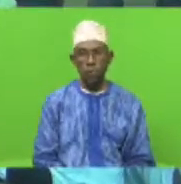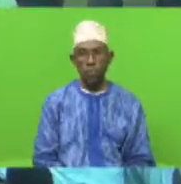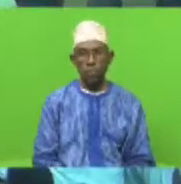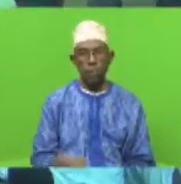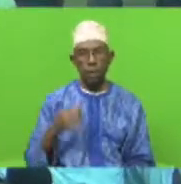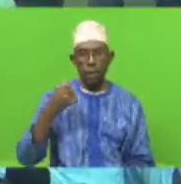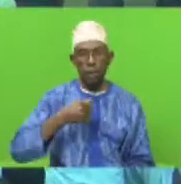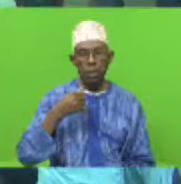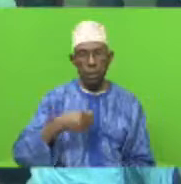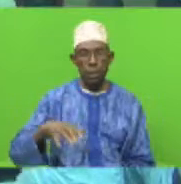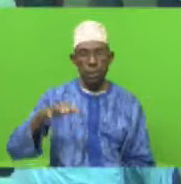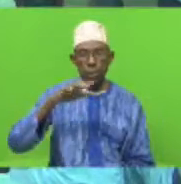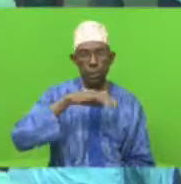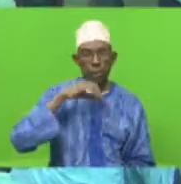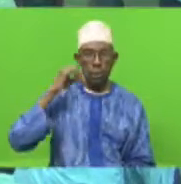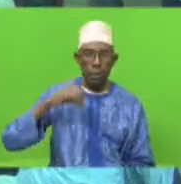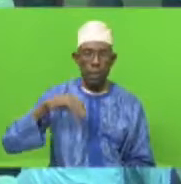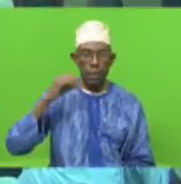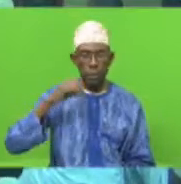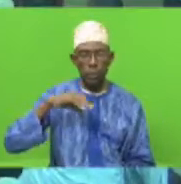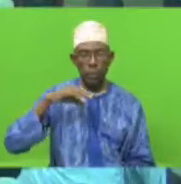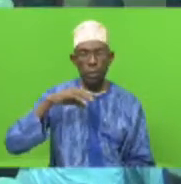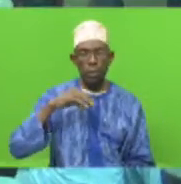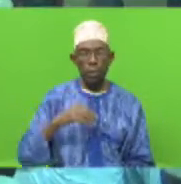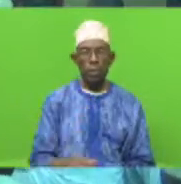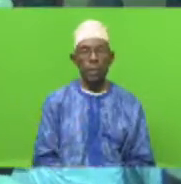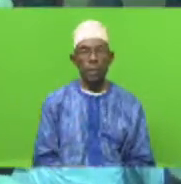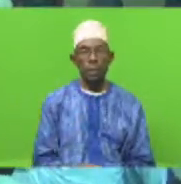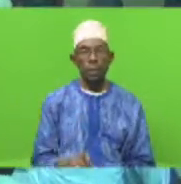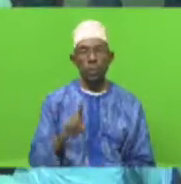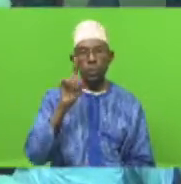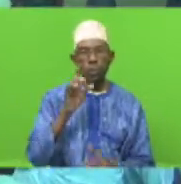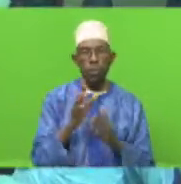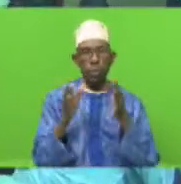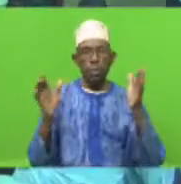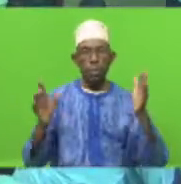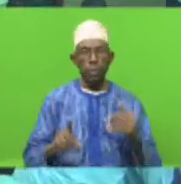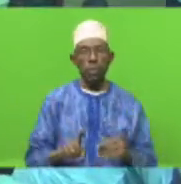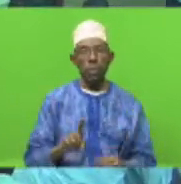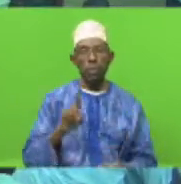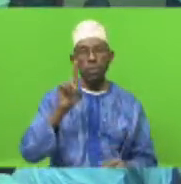Assalamu alaykum wa rahmatullahi wa barakatuh. Allahu akbar,